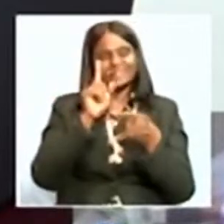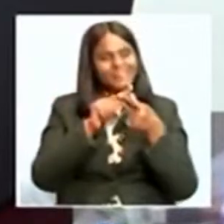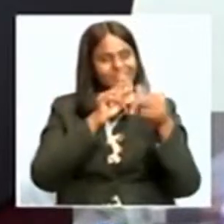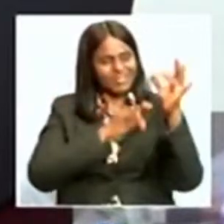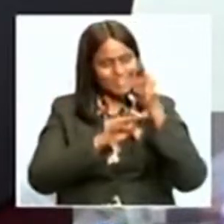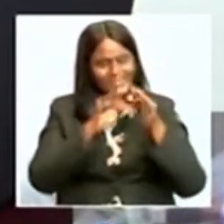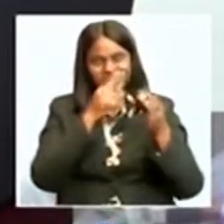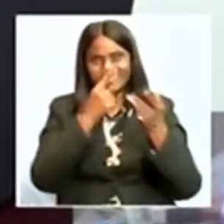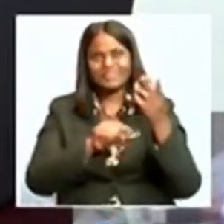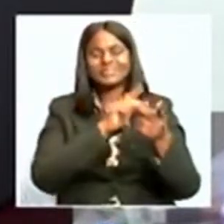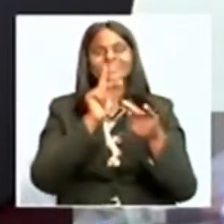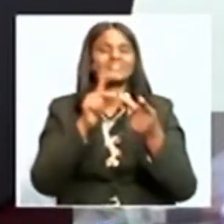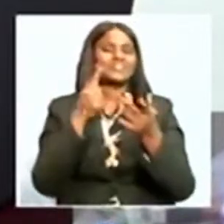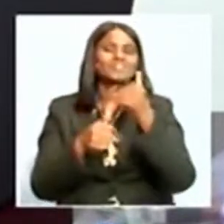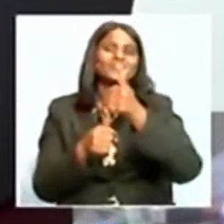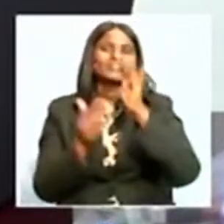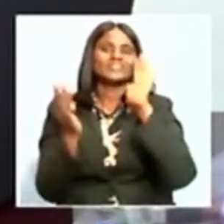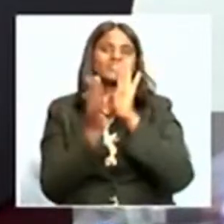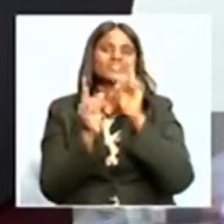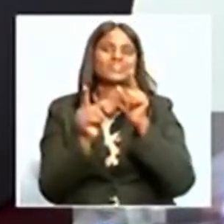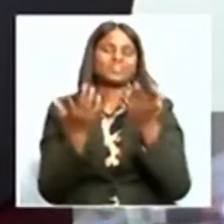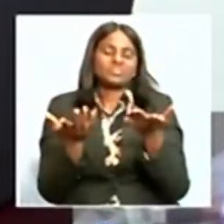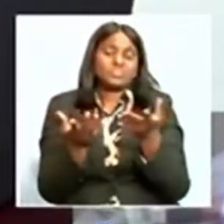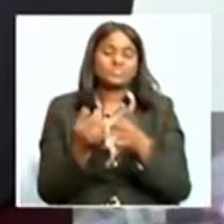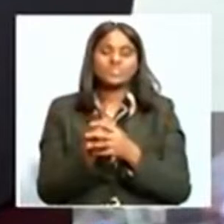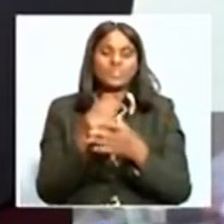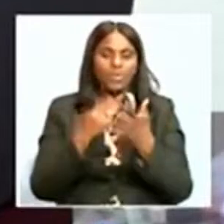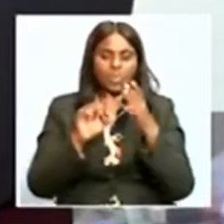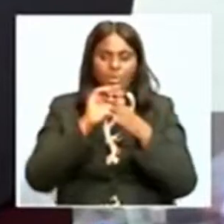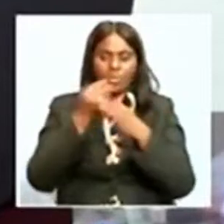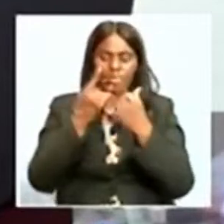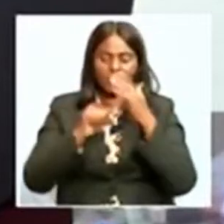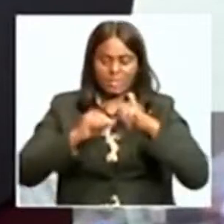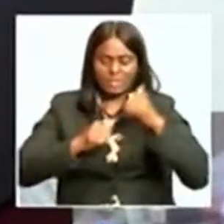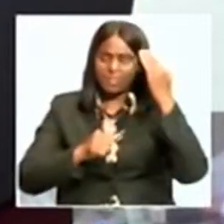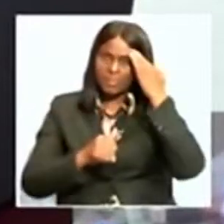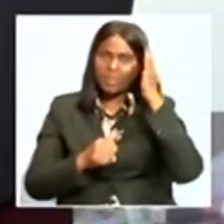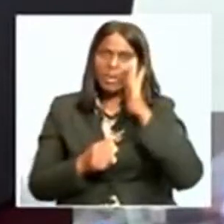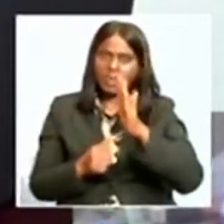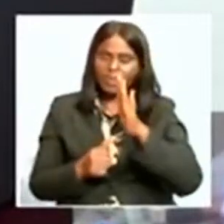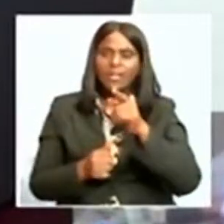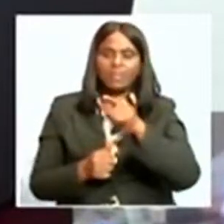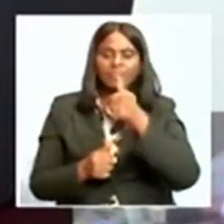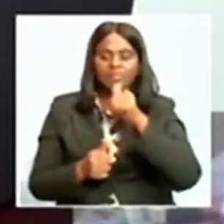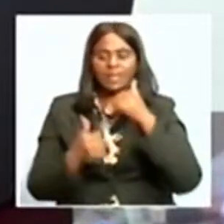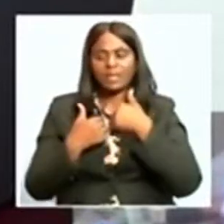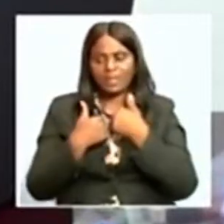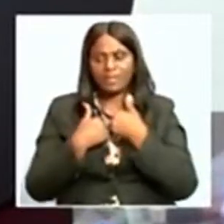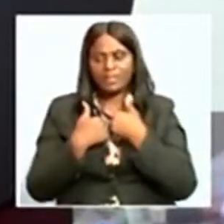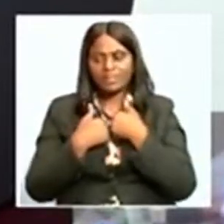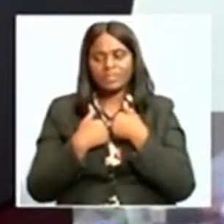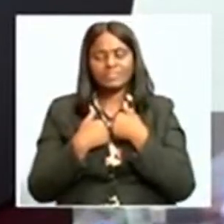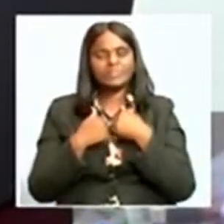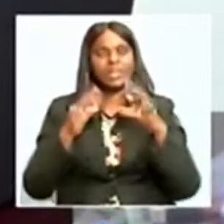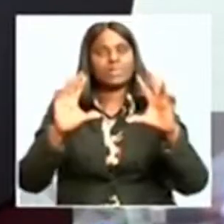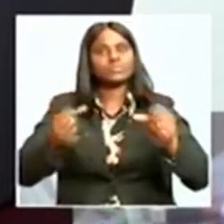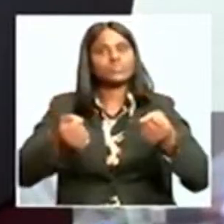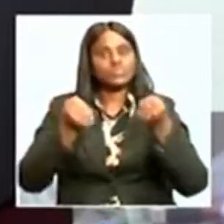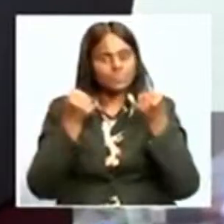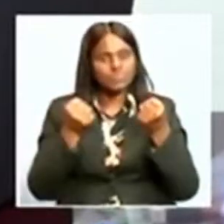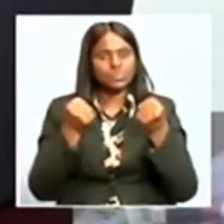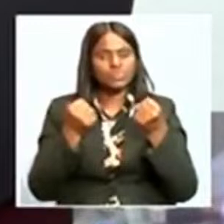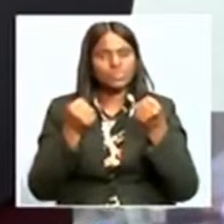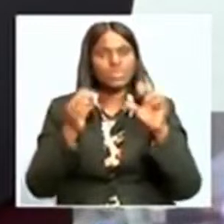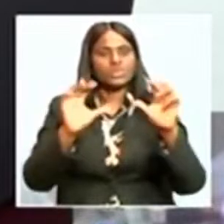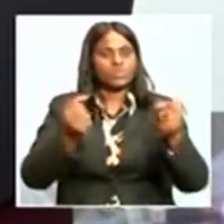what exactly they are facing in practice. Yeah. What we know is that they have been sued. They're